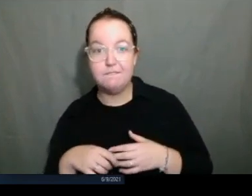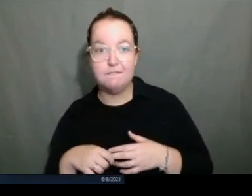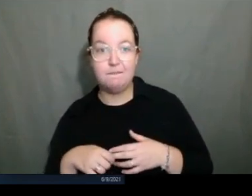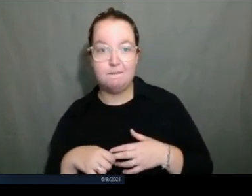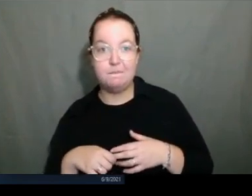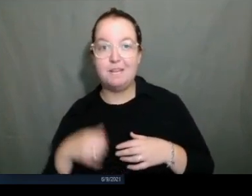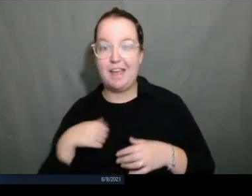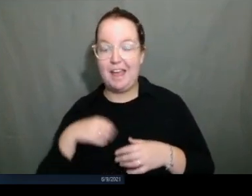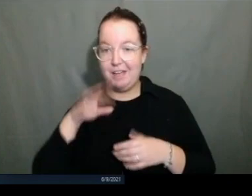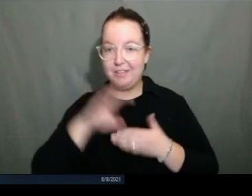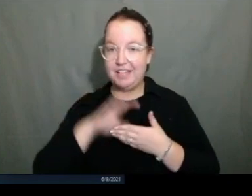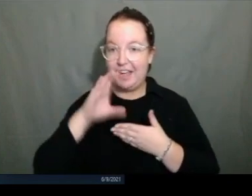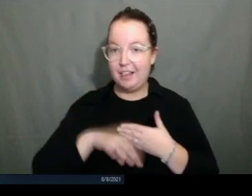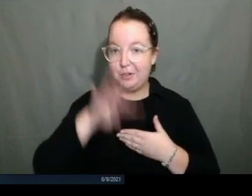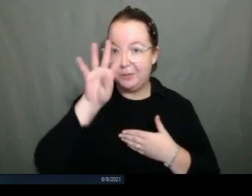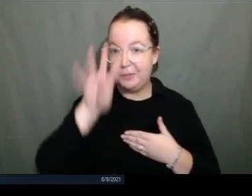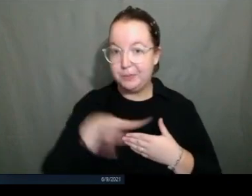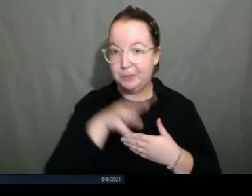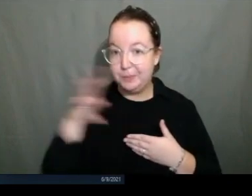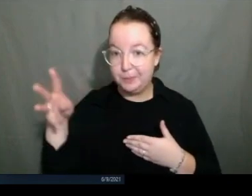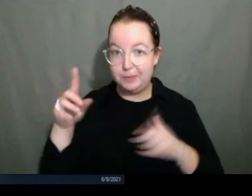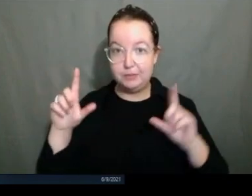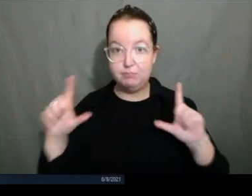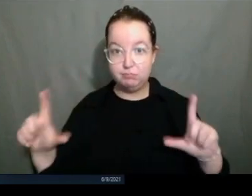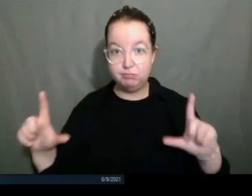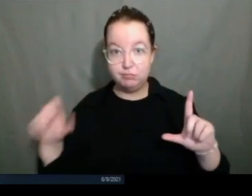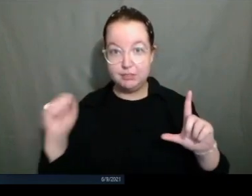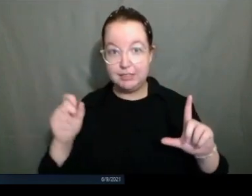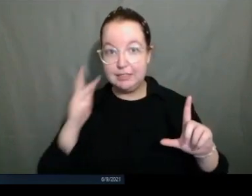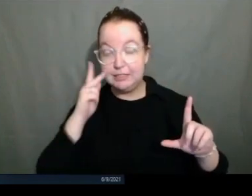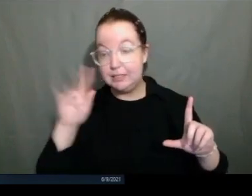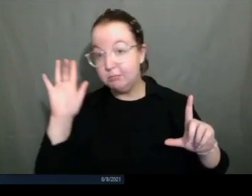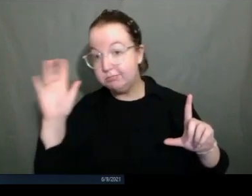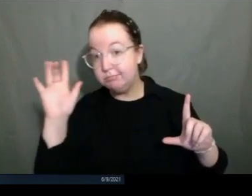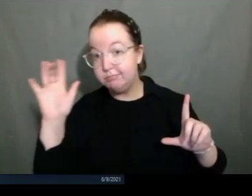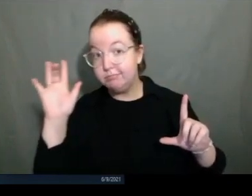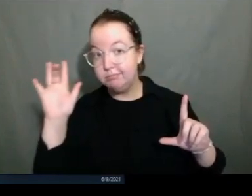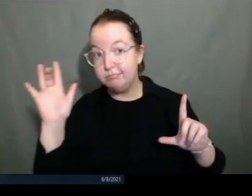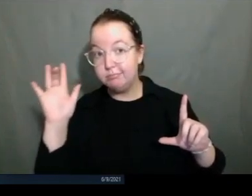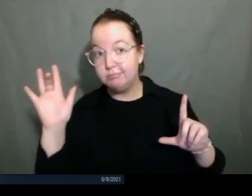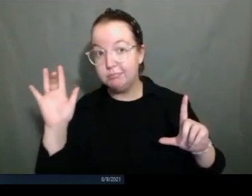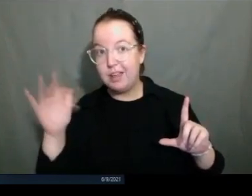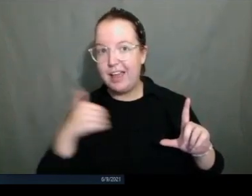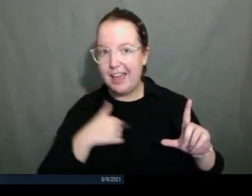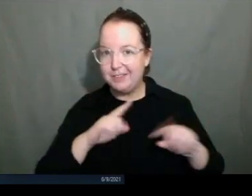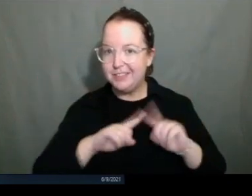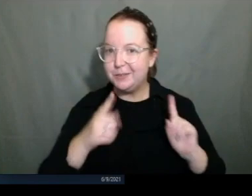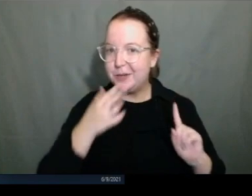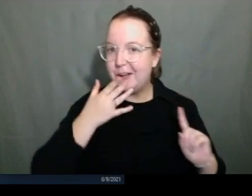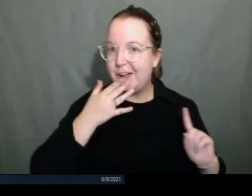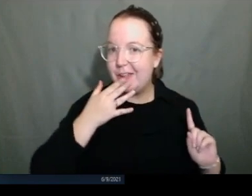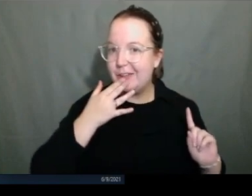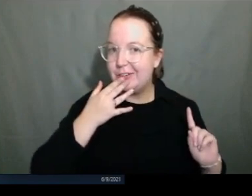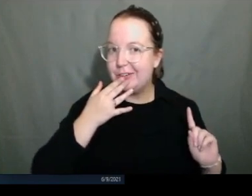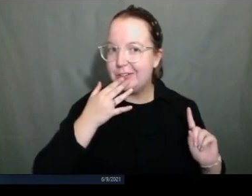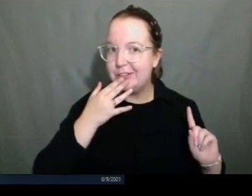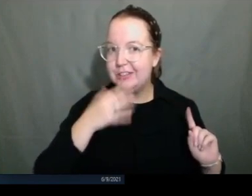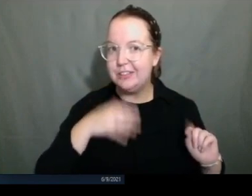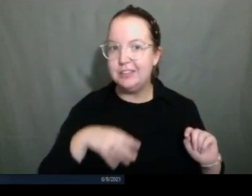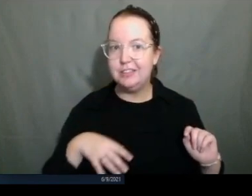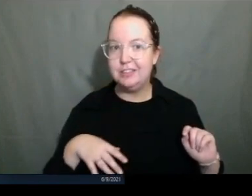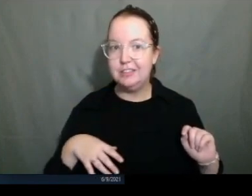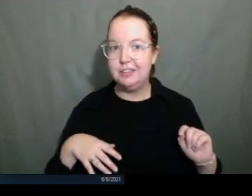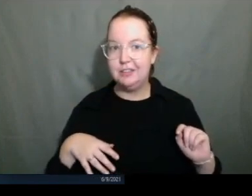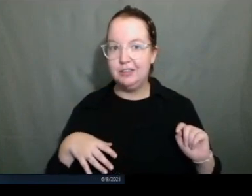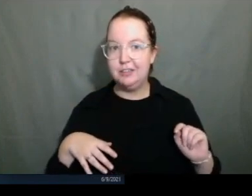all of the requests that you've submitted so far through the system, and they will be color coded so that you can see the